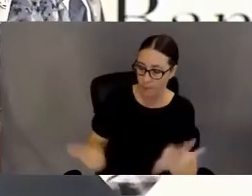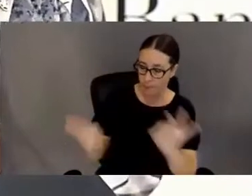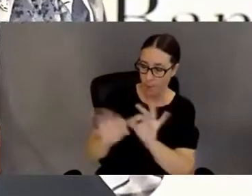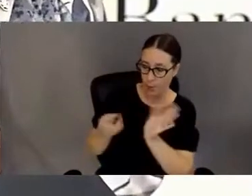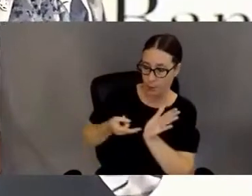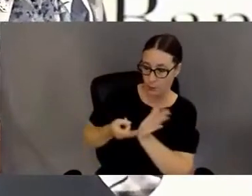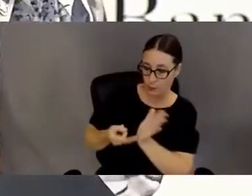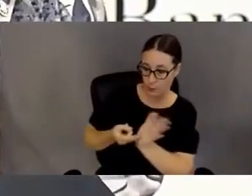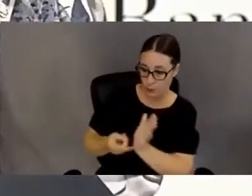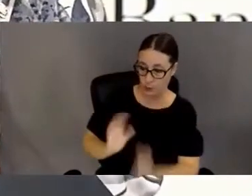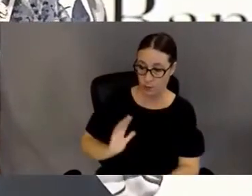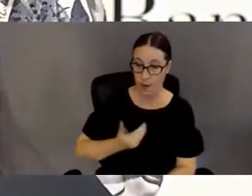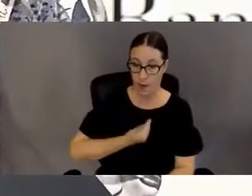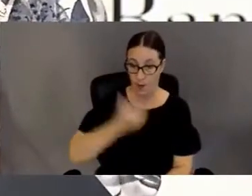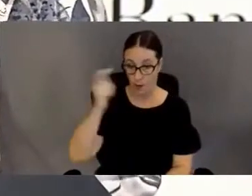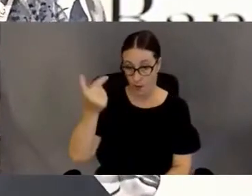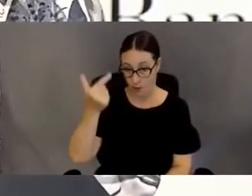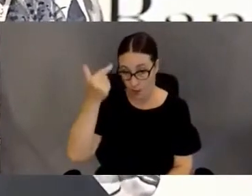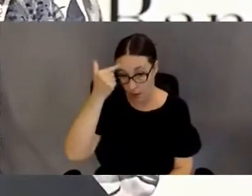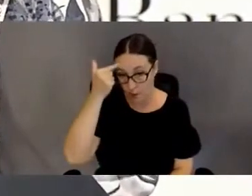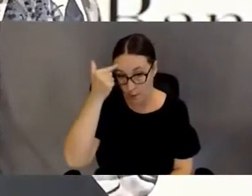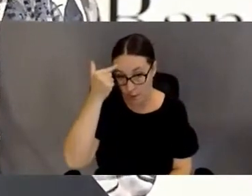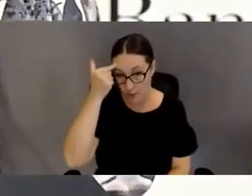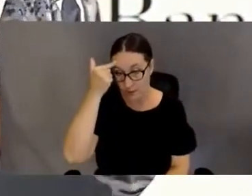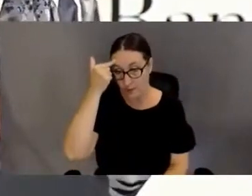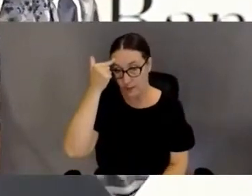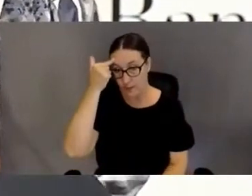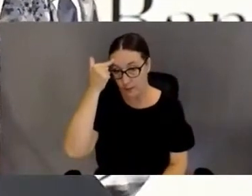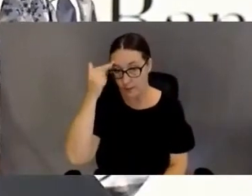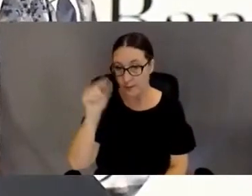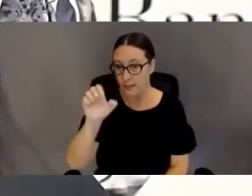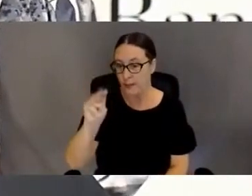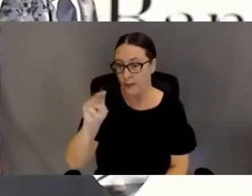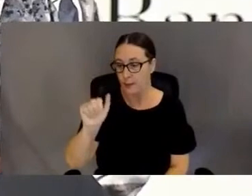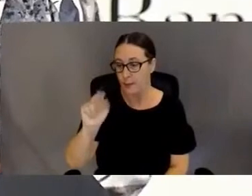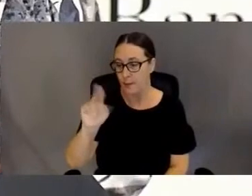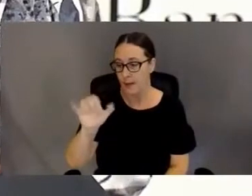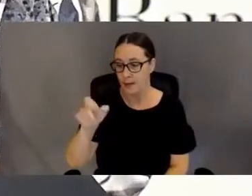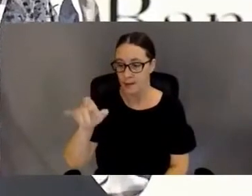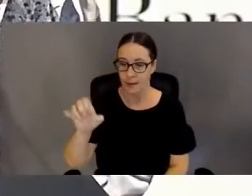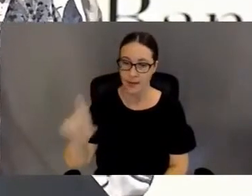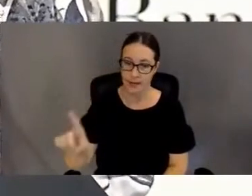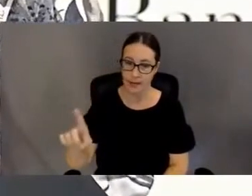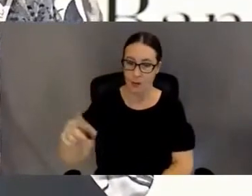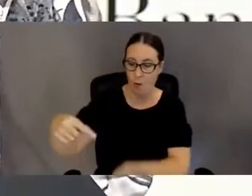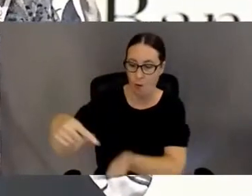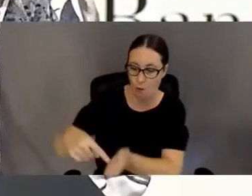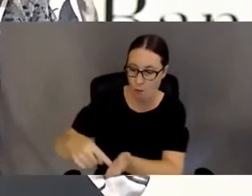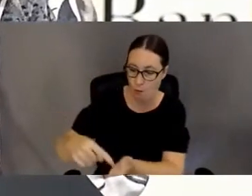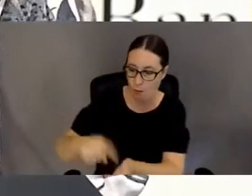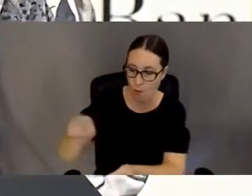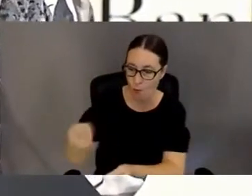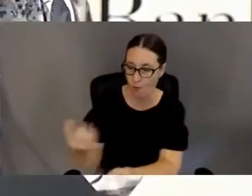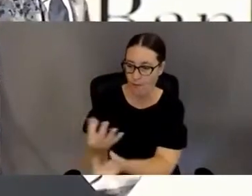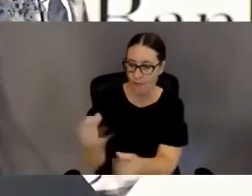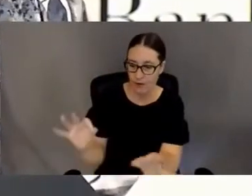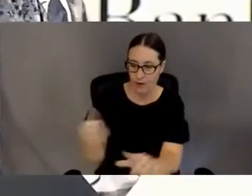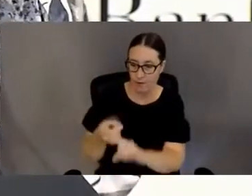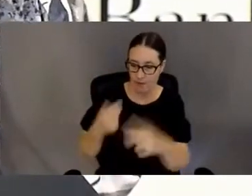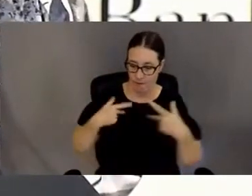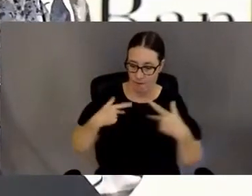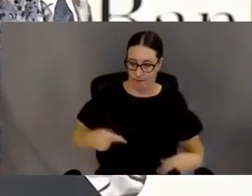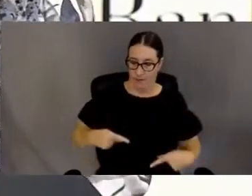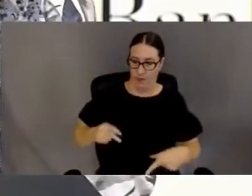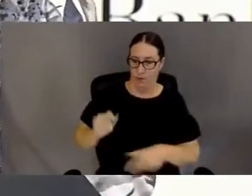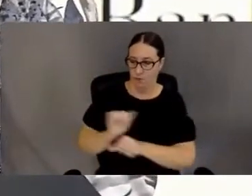government owed emancipated African Americans more than just freedom from physical bondage. We owed